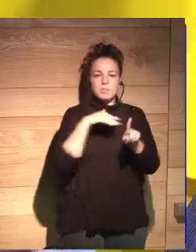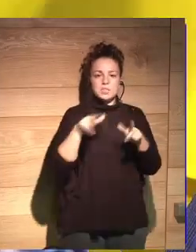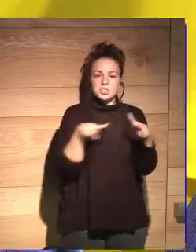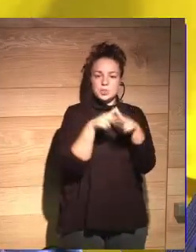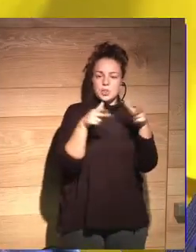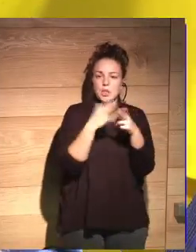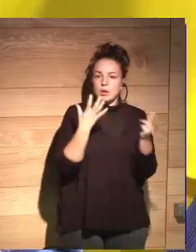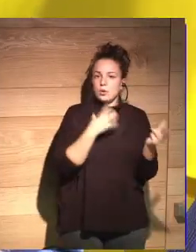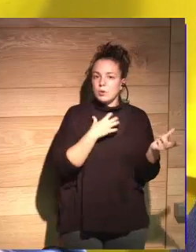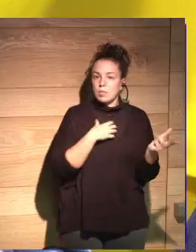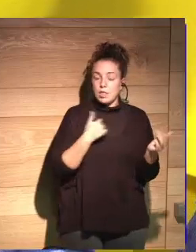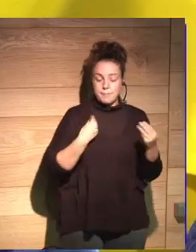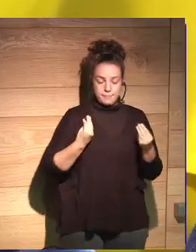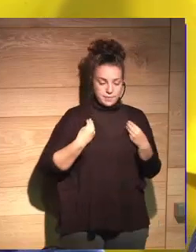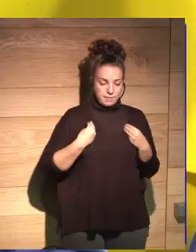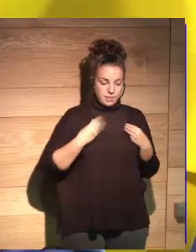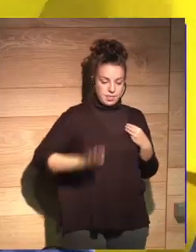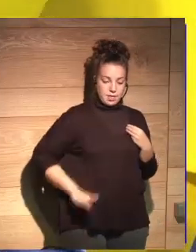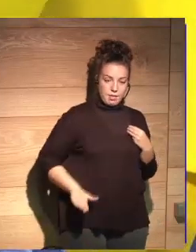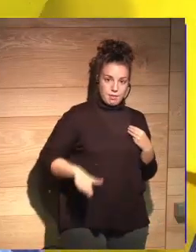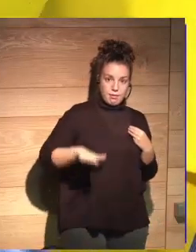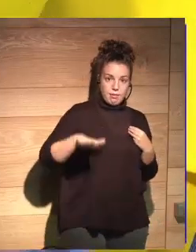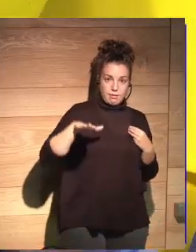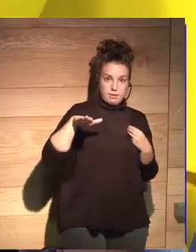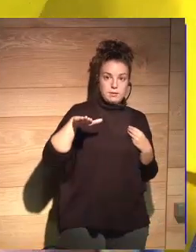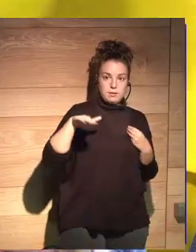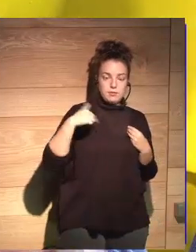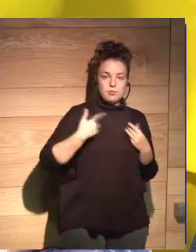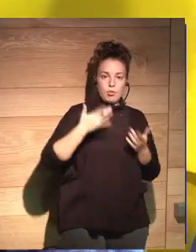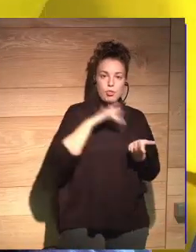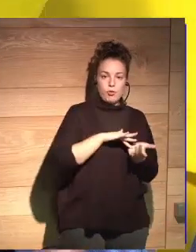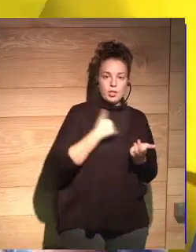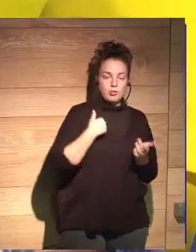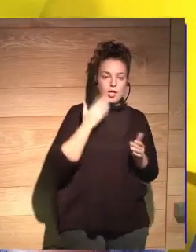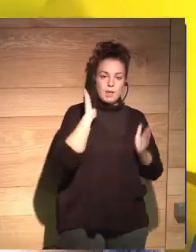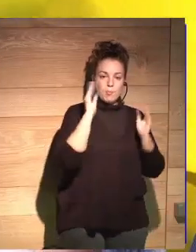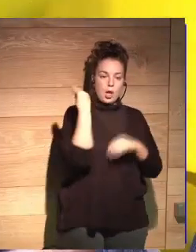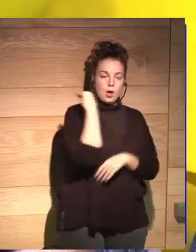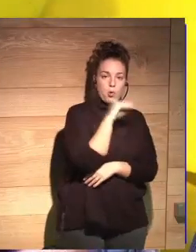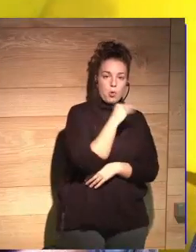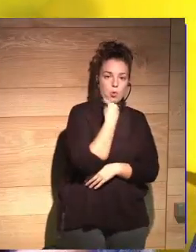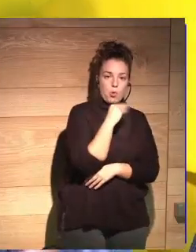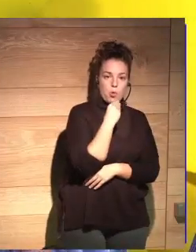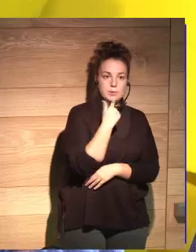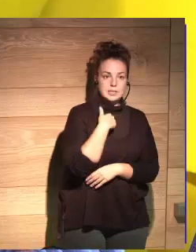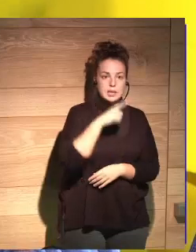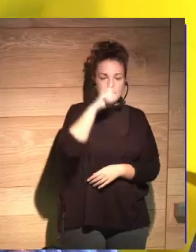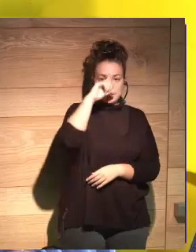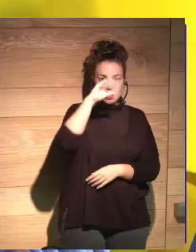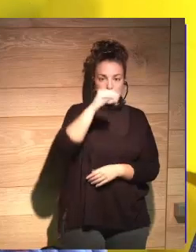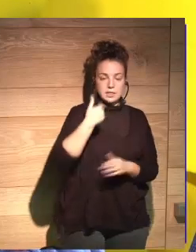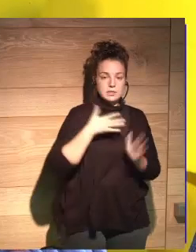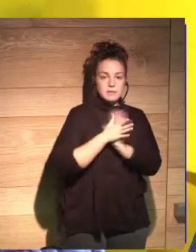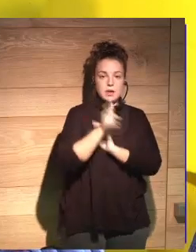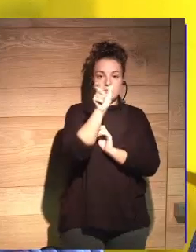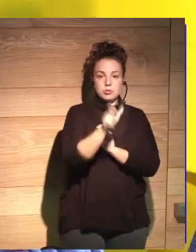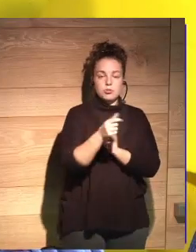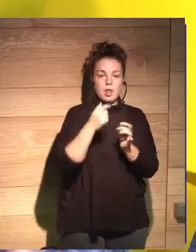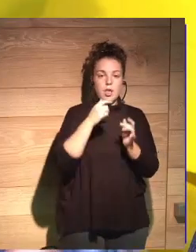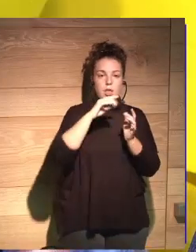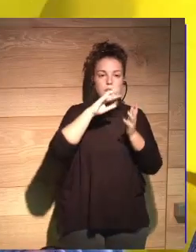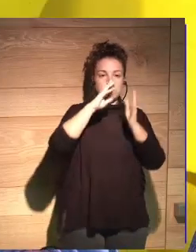socially awkward. Throughout my life, which is not that long, when I was young, intelligent was the one solving